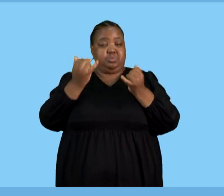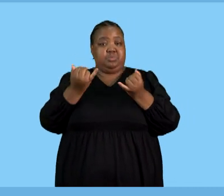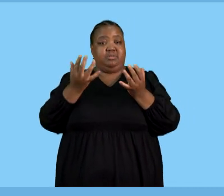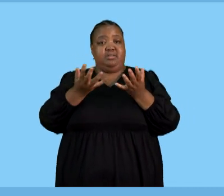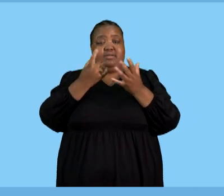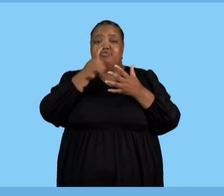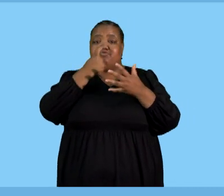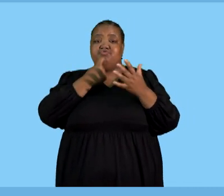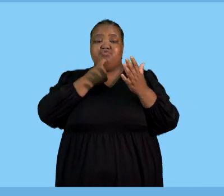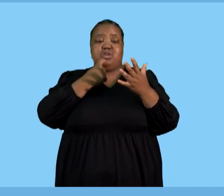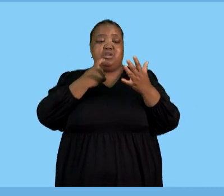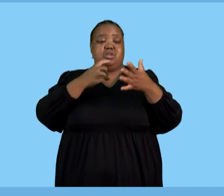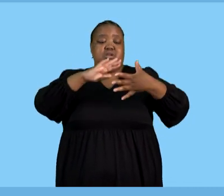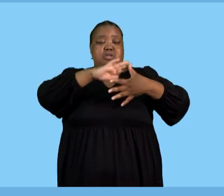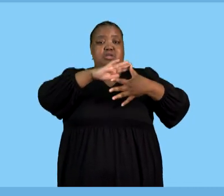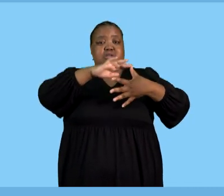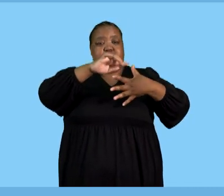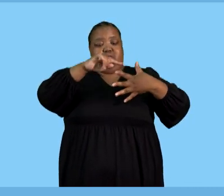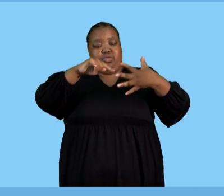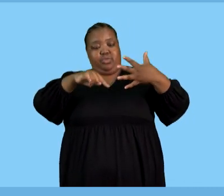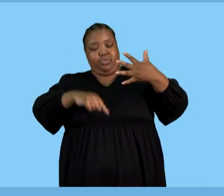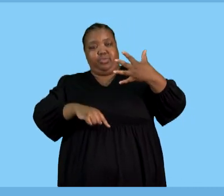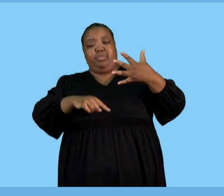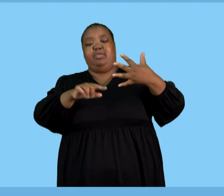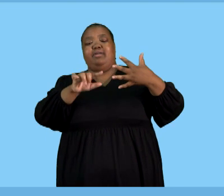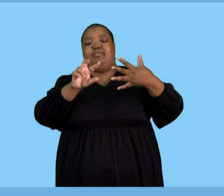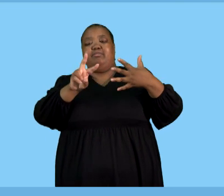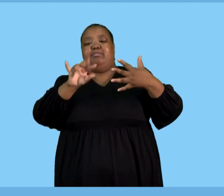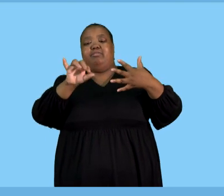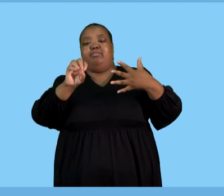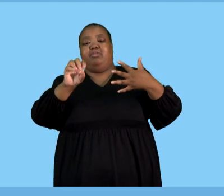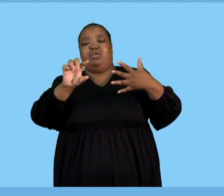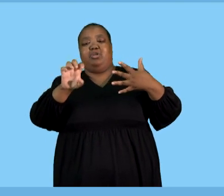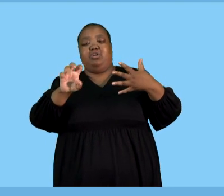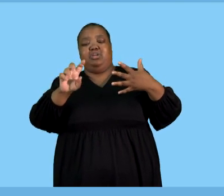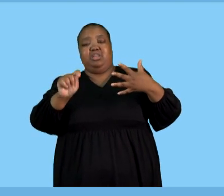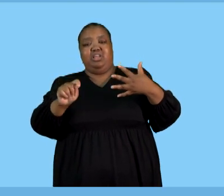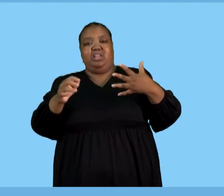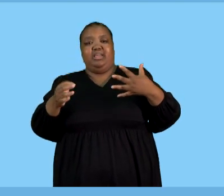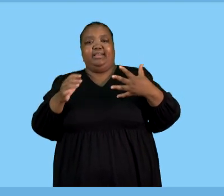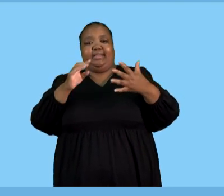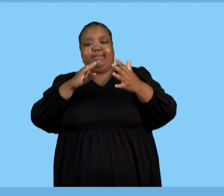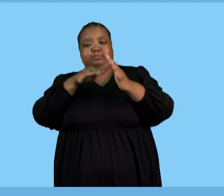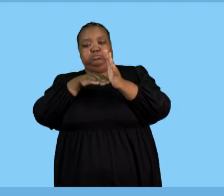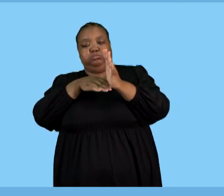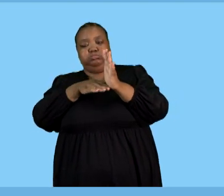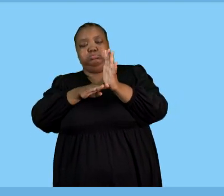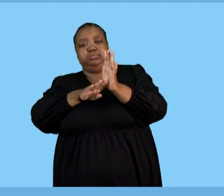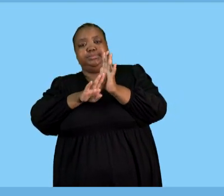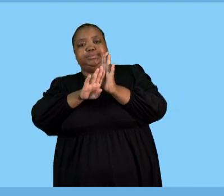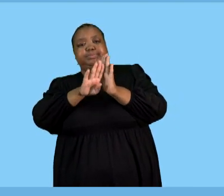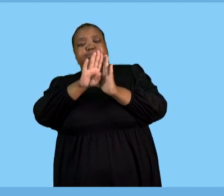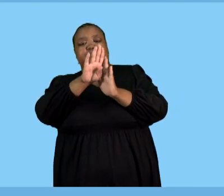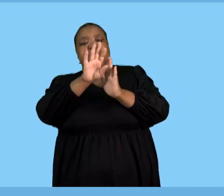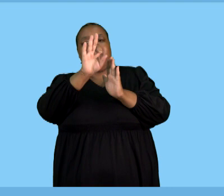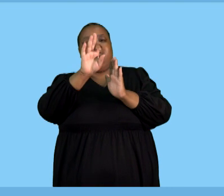Remember, as we are going from red, going all the way down to violet, we are increasing in terms of frequency. And if